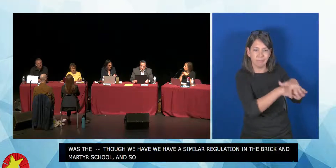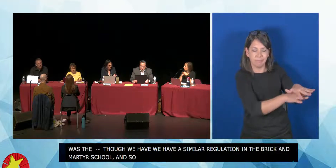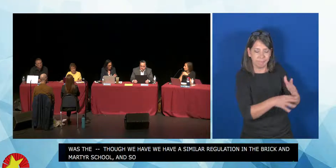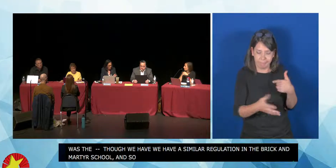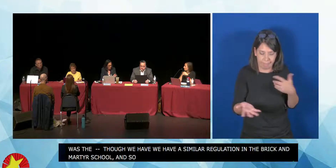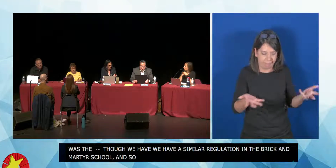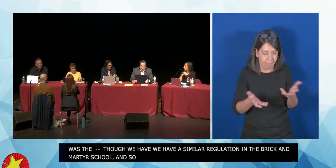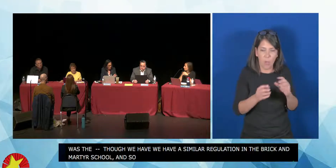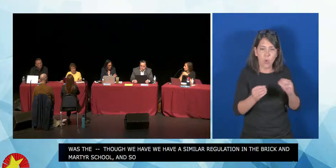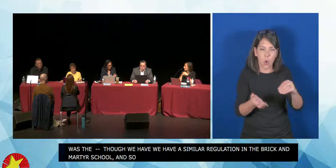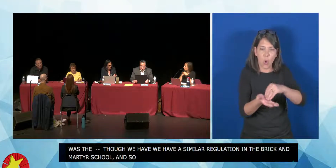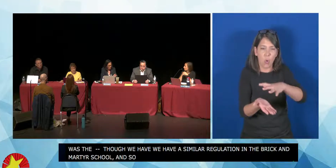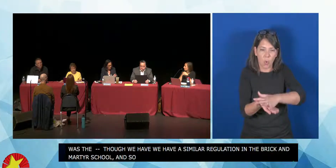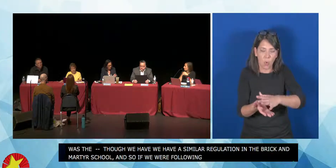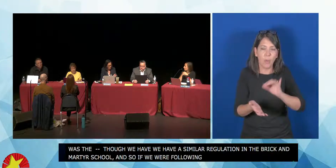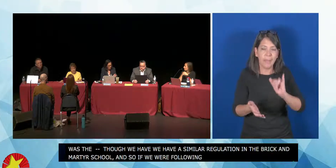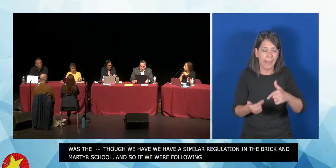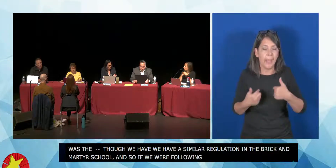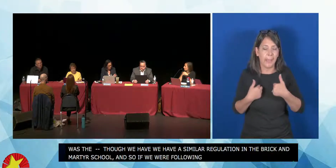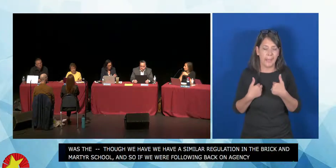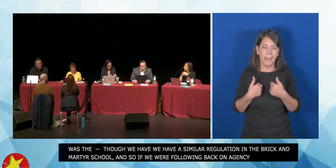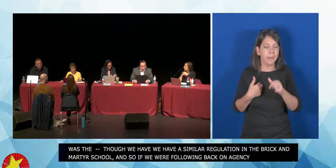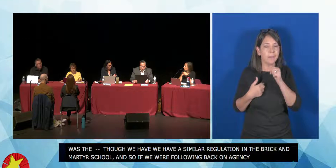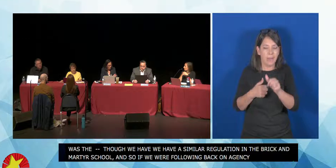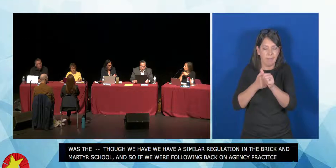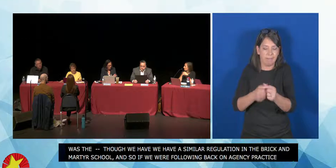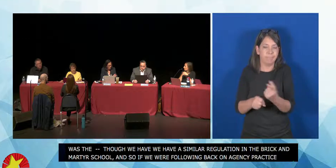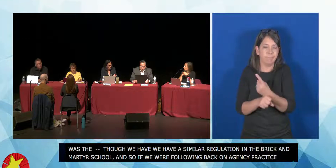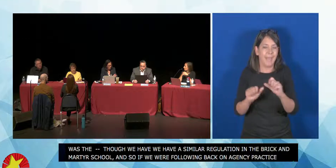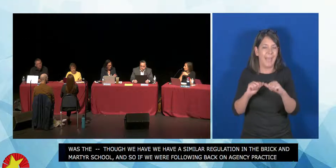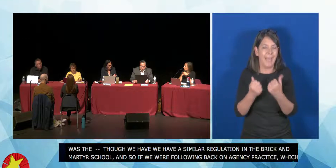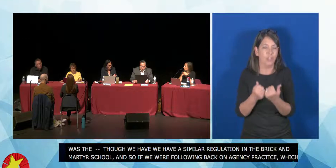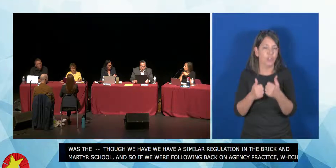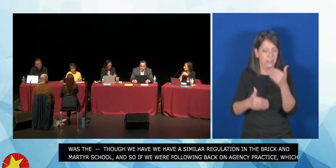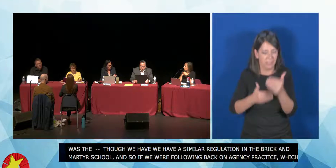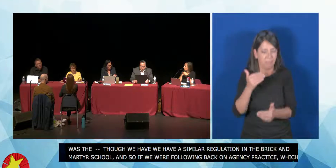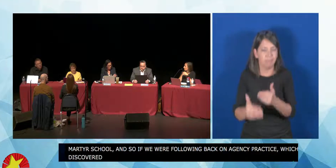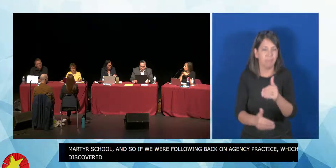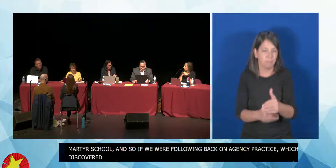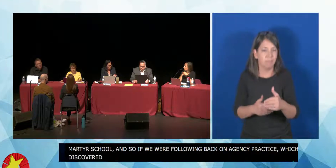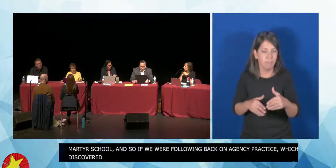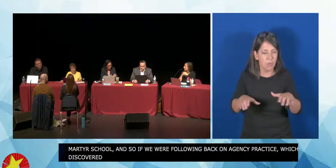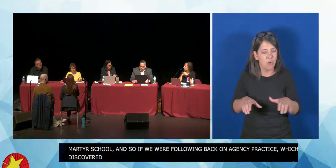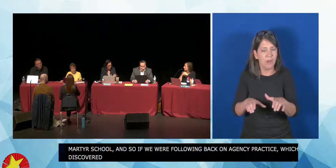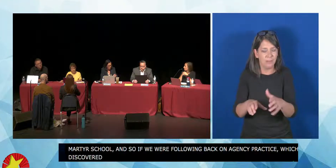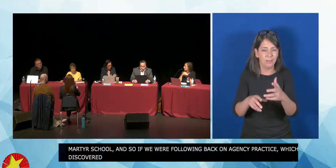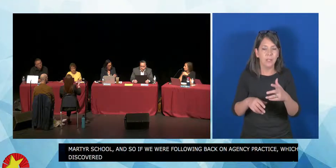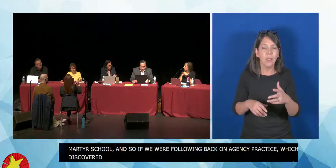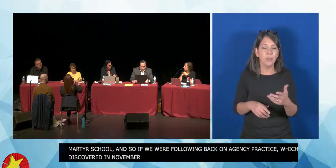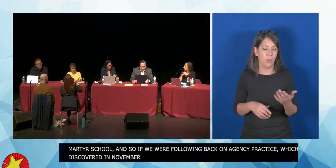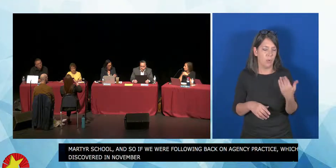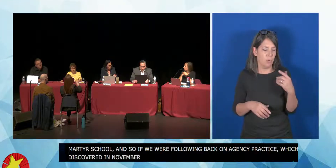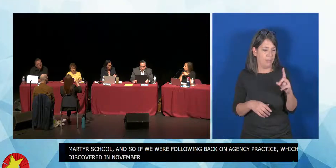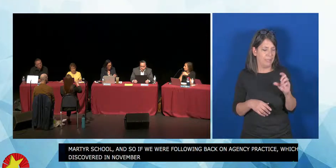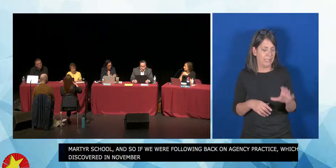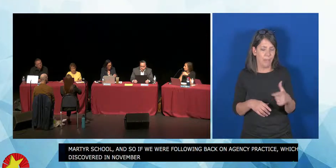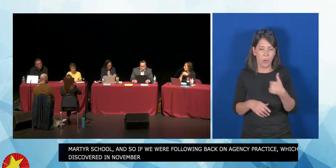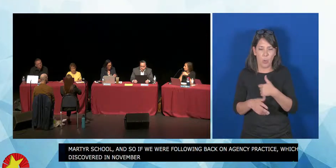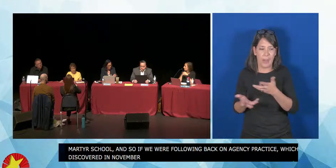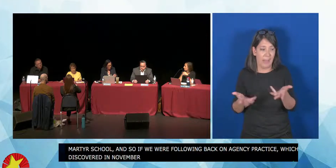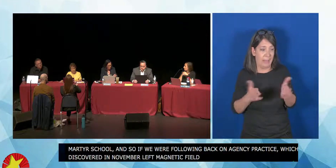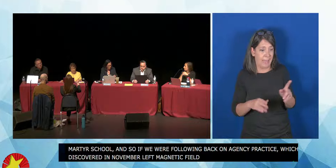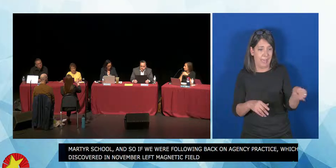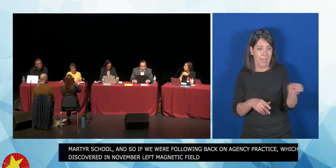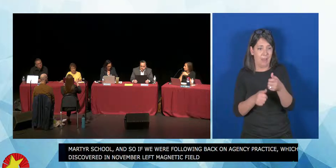agency practice, which we discovered in November left some discretion to administrators in